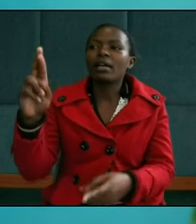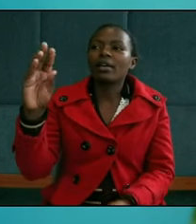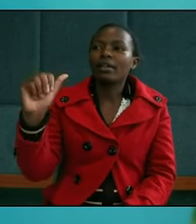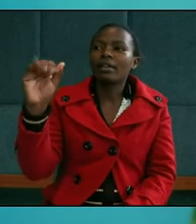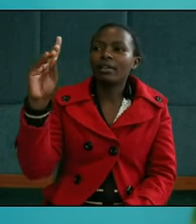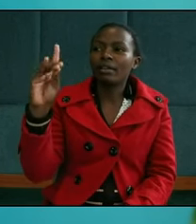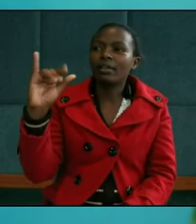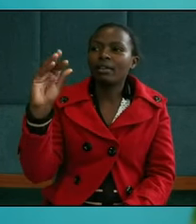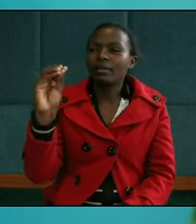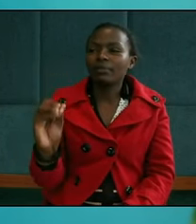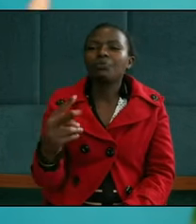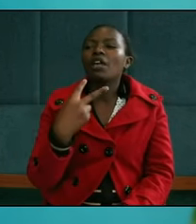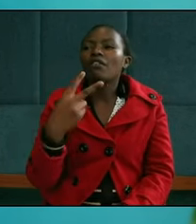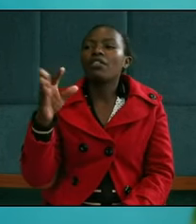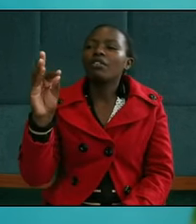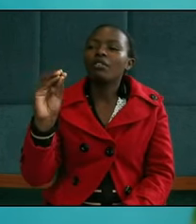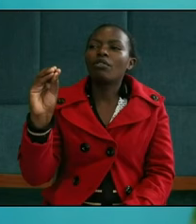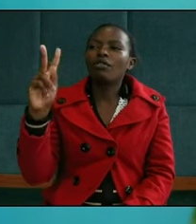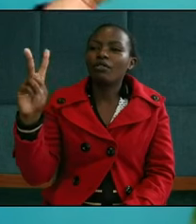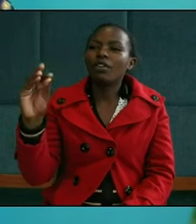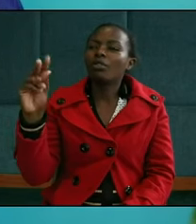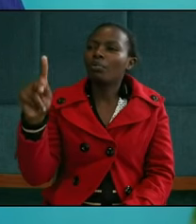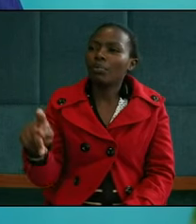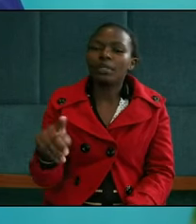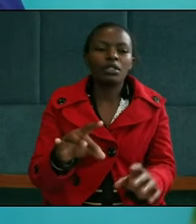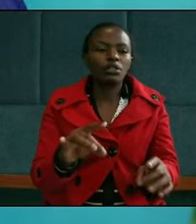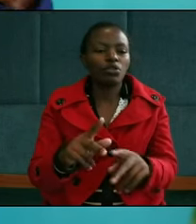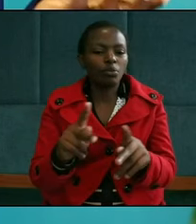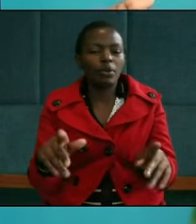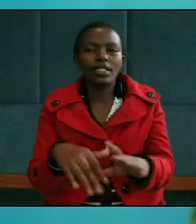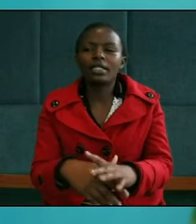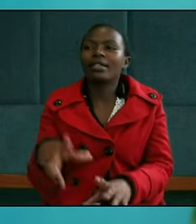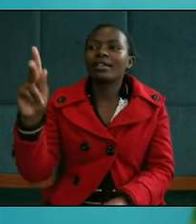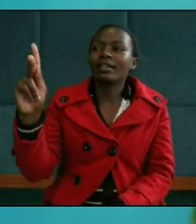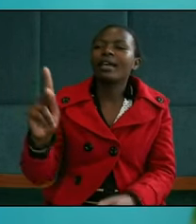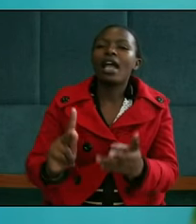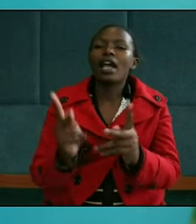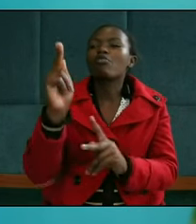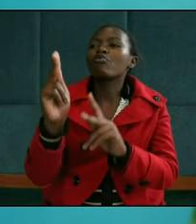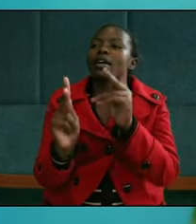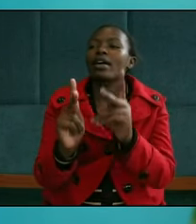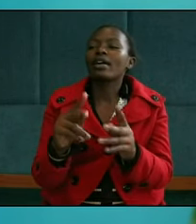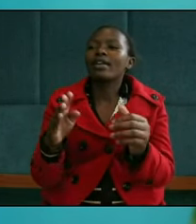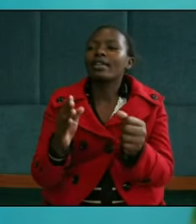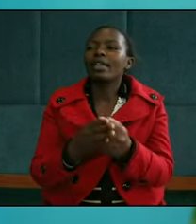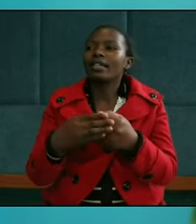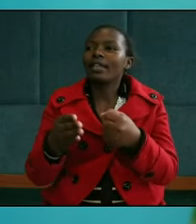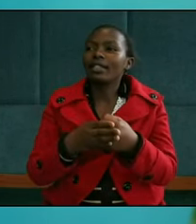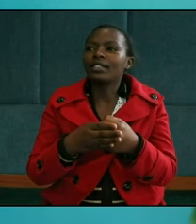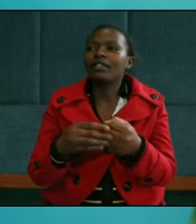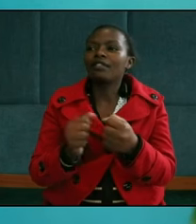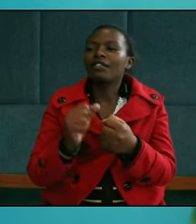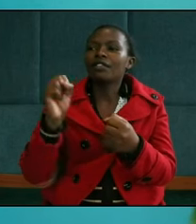Prophecy, took place from Karura 1954, 1957, and then later